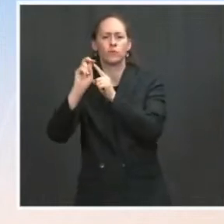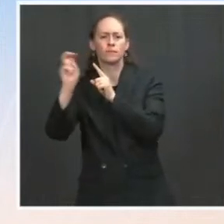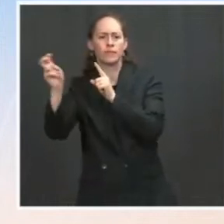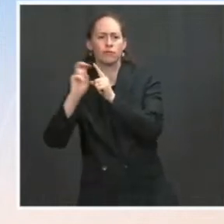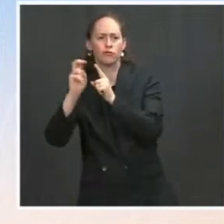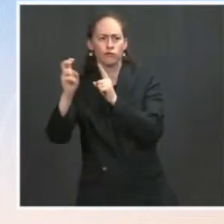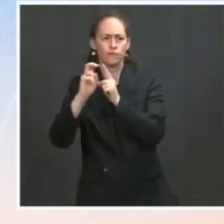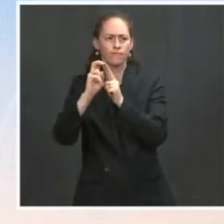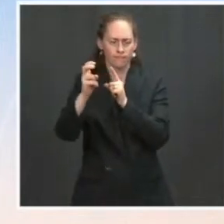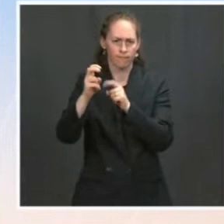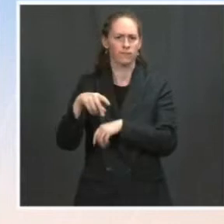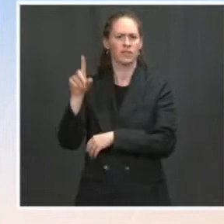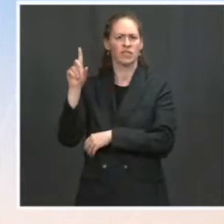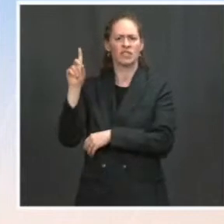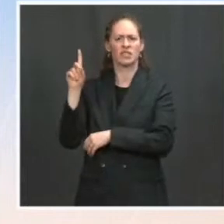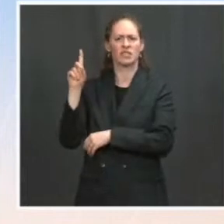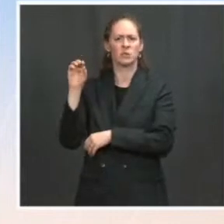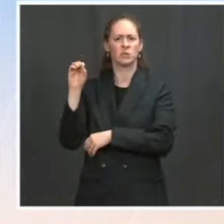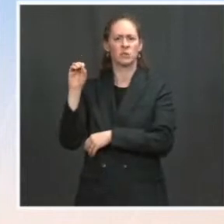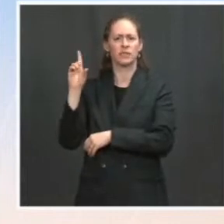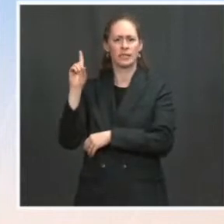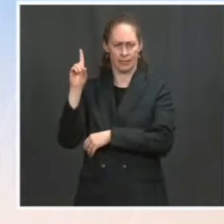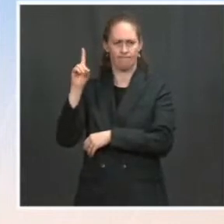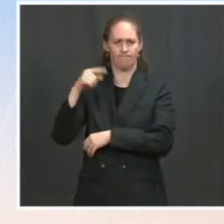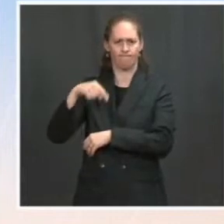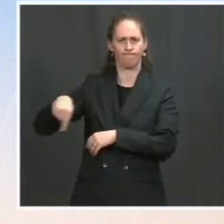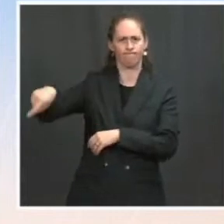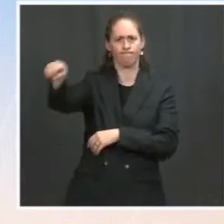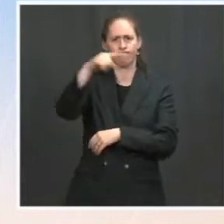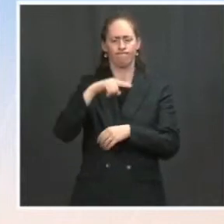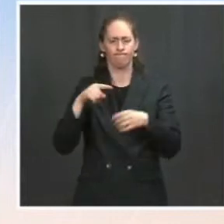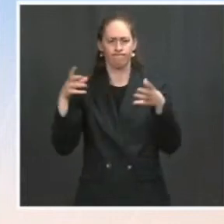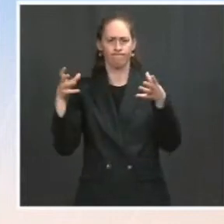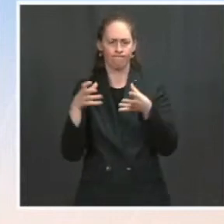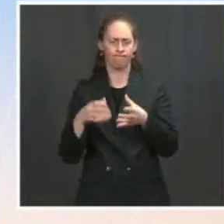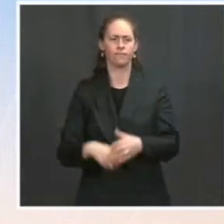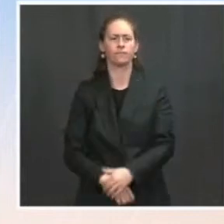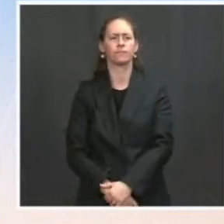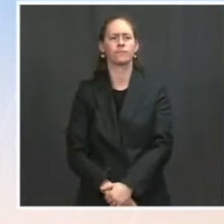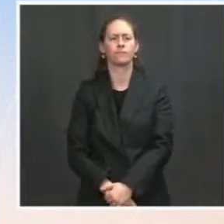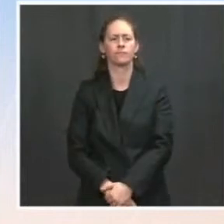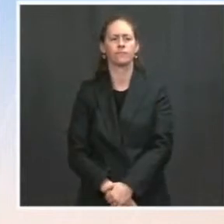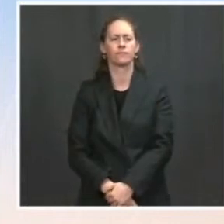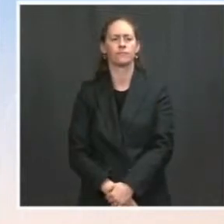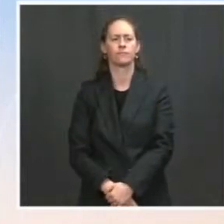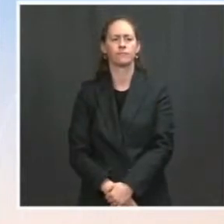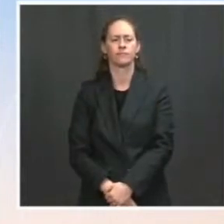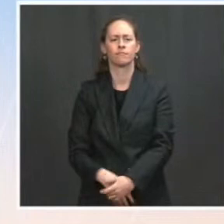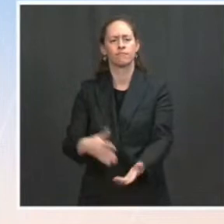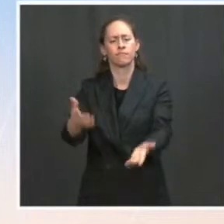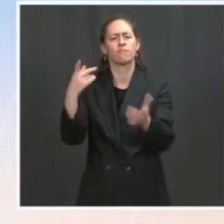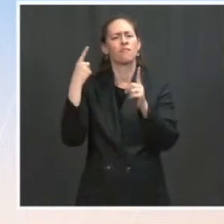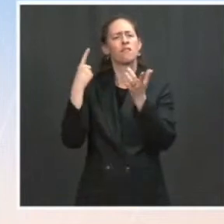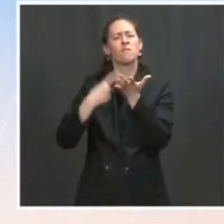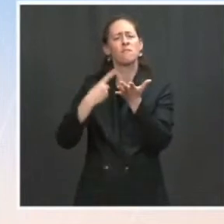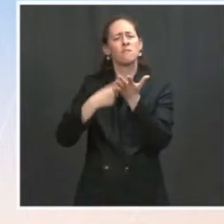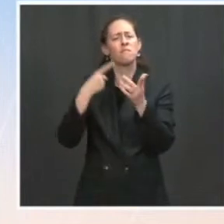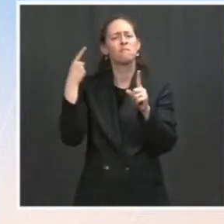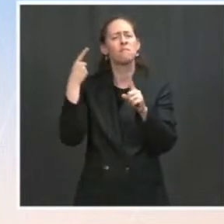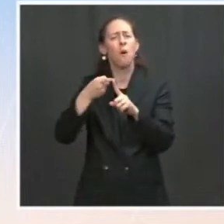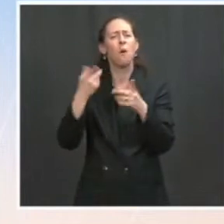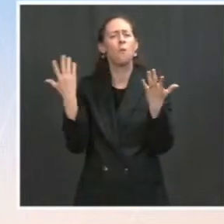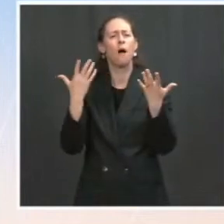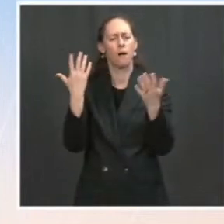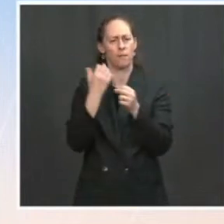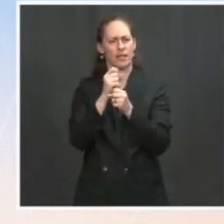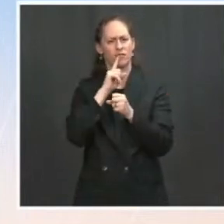To give you a sense of what we've been doing together since that first meeting, we have met throughout the weekend. The Department of Energy